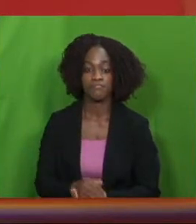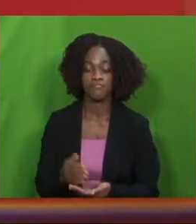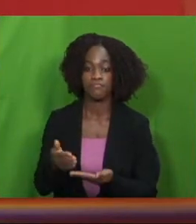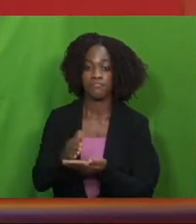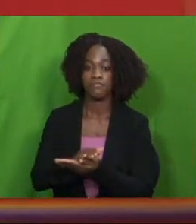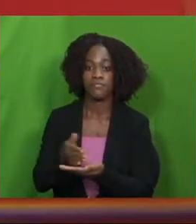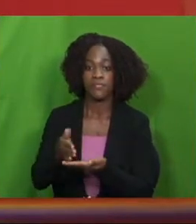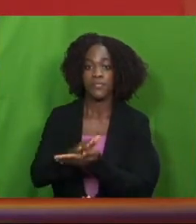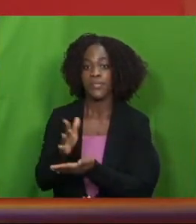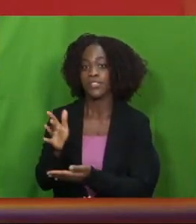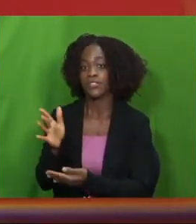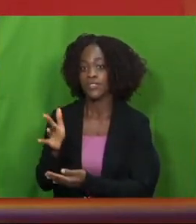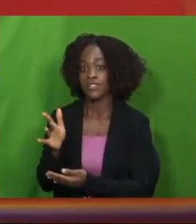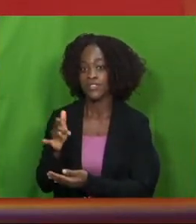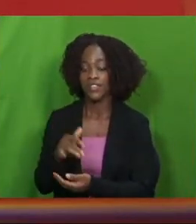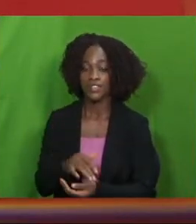page 25,